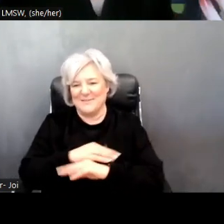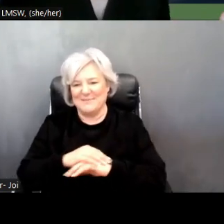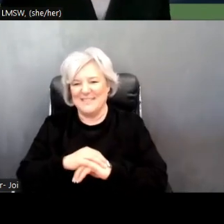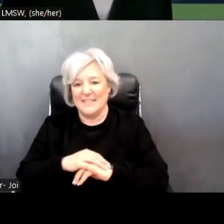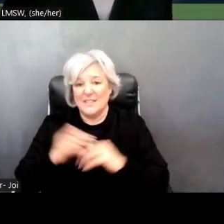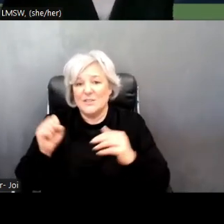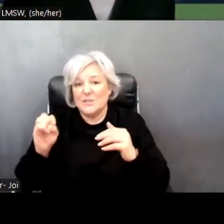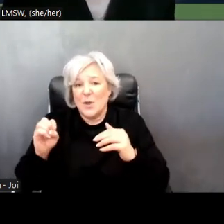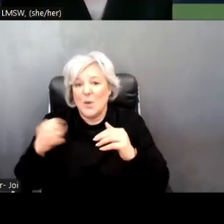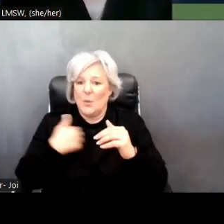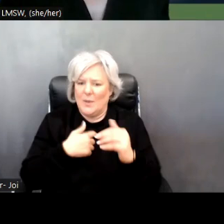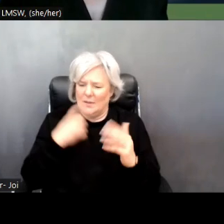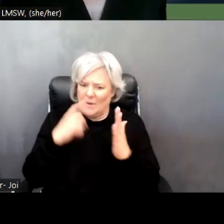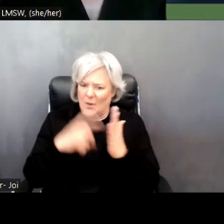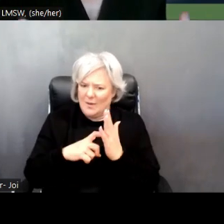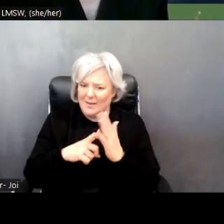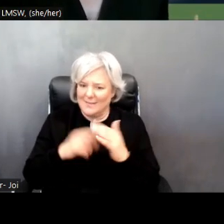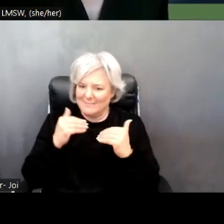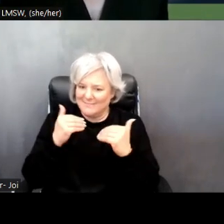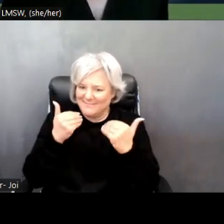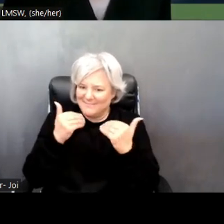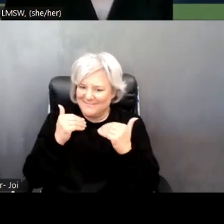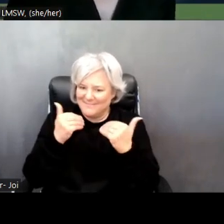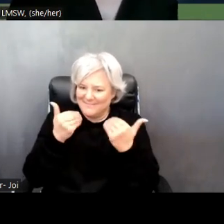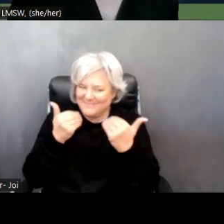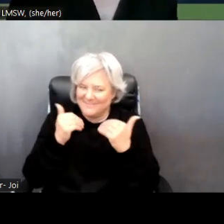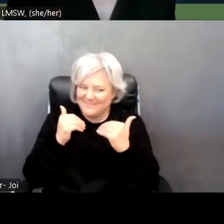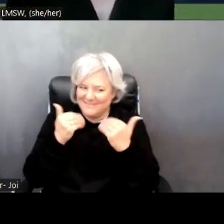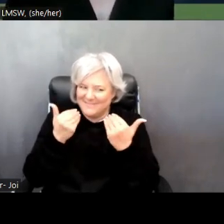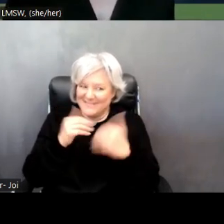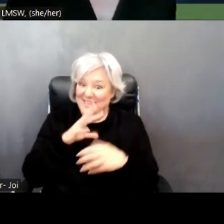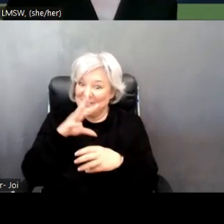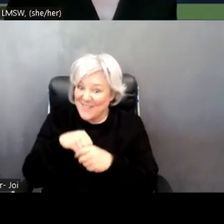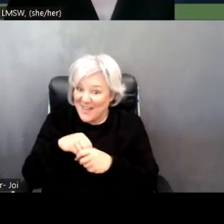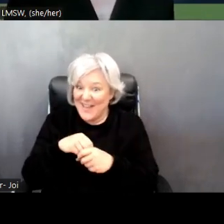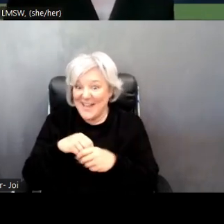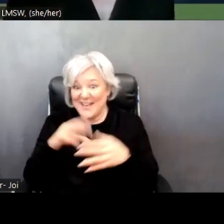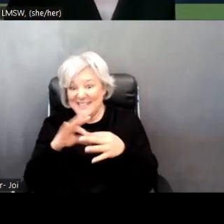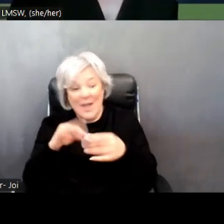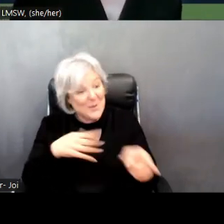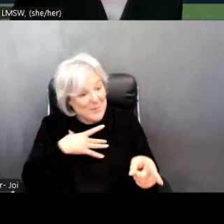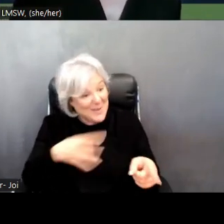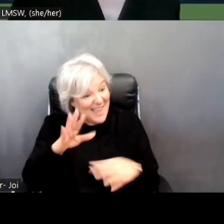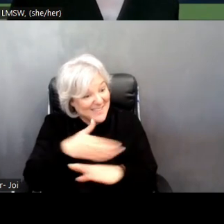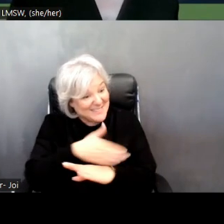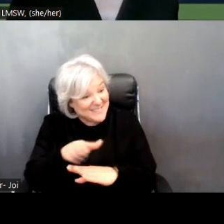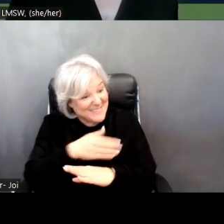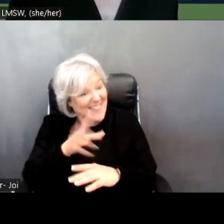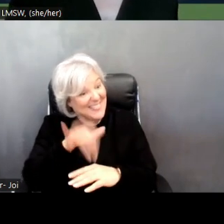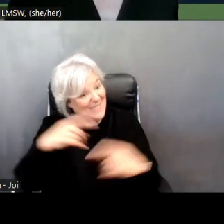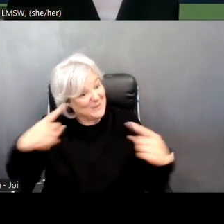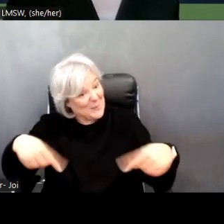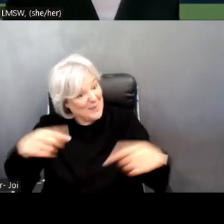And so we notice that the child is smiling, is engaged. It's like, oh my gosh, you like that song? That's the wheels of the